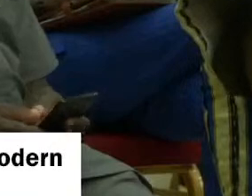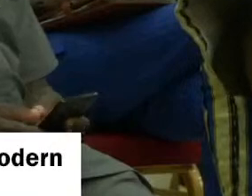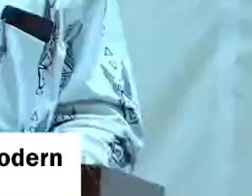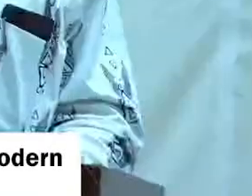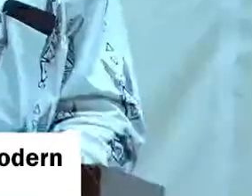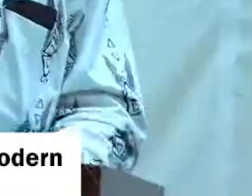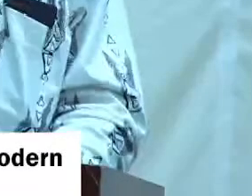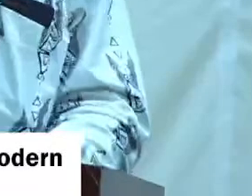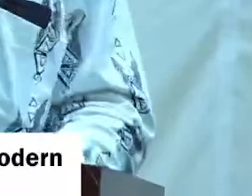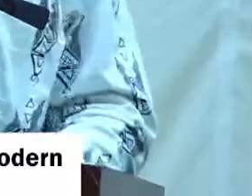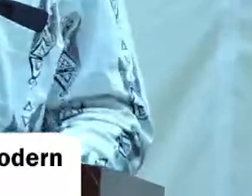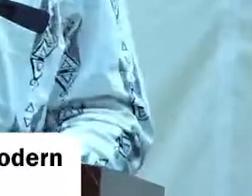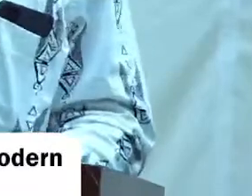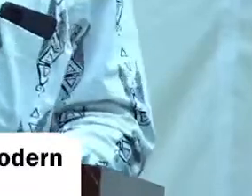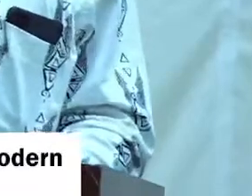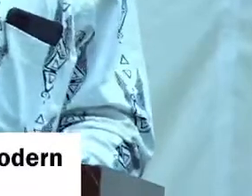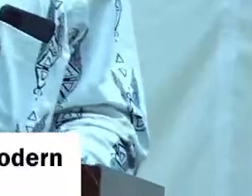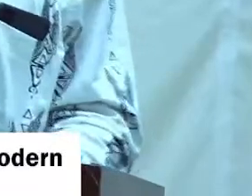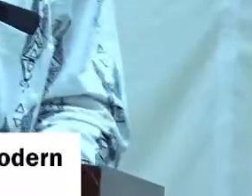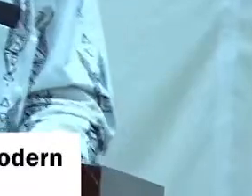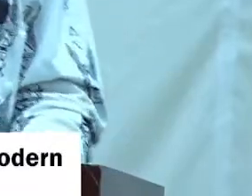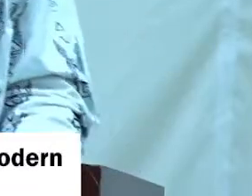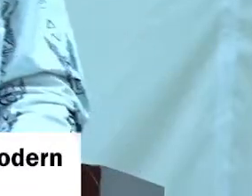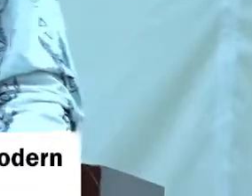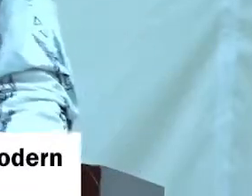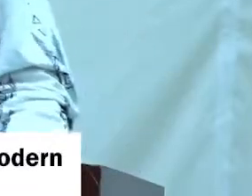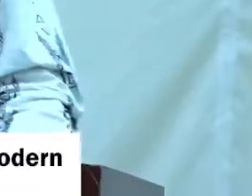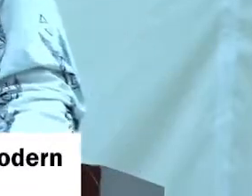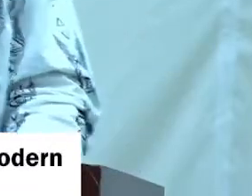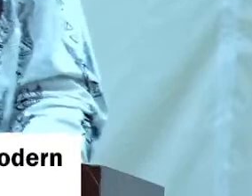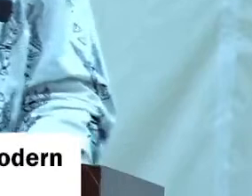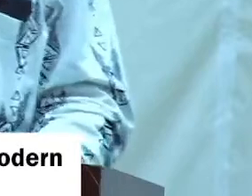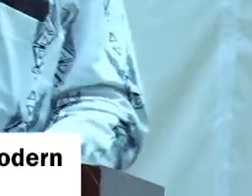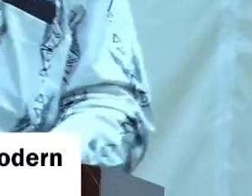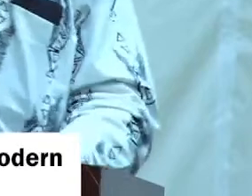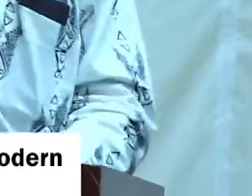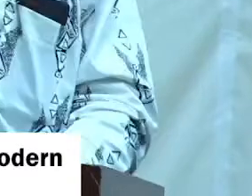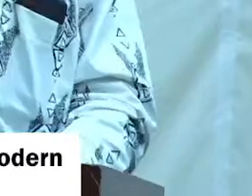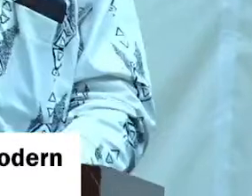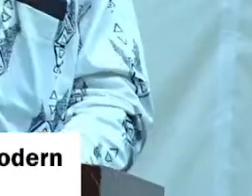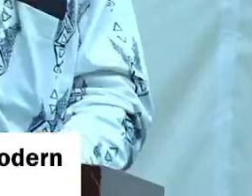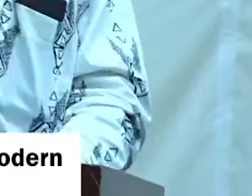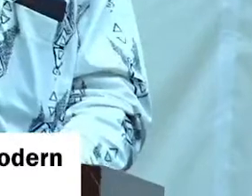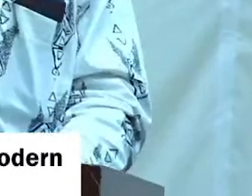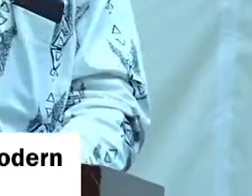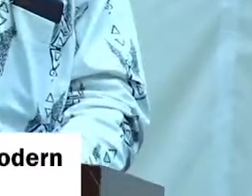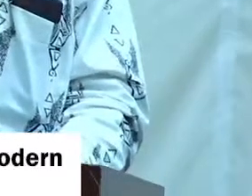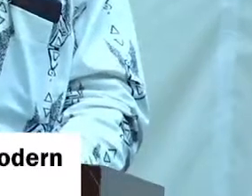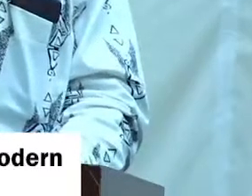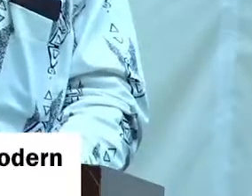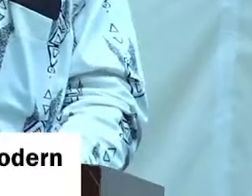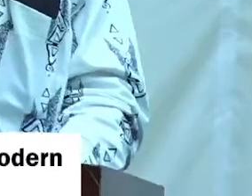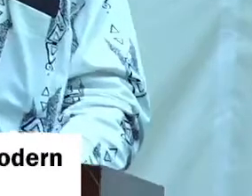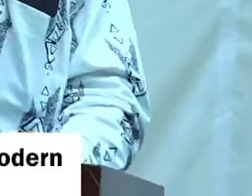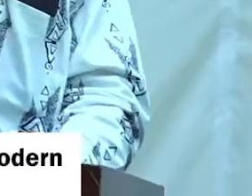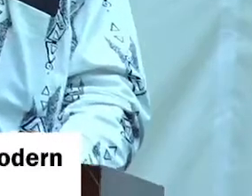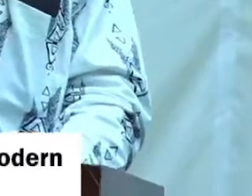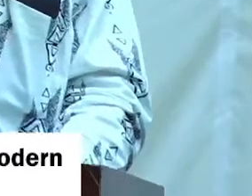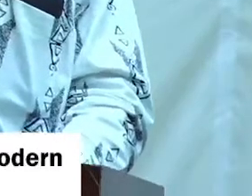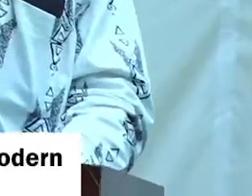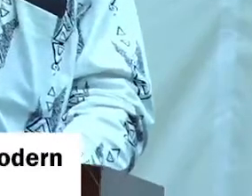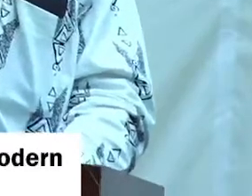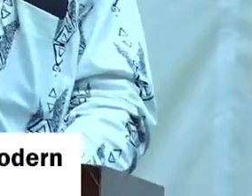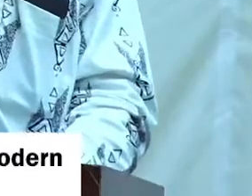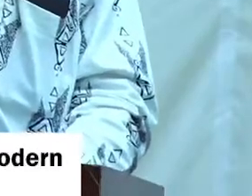I want to give a special good evening and welcome to Professor Greenstreet. It's a